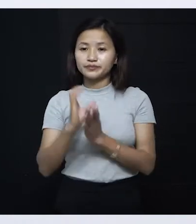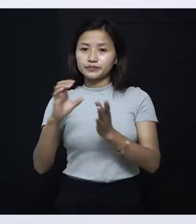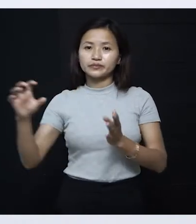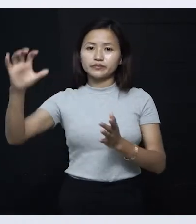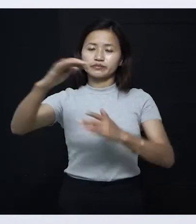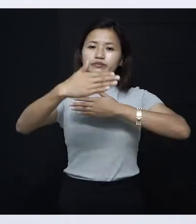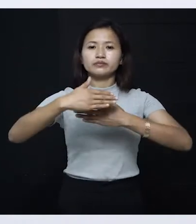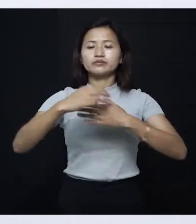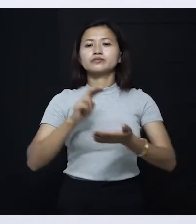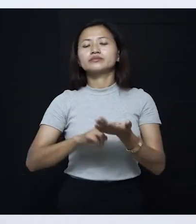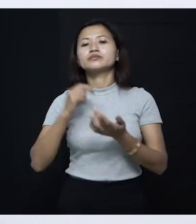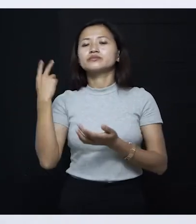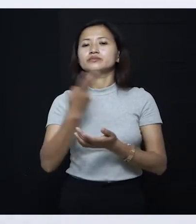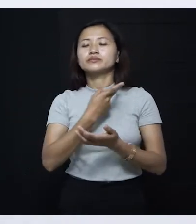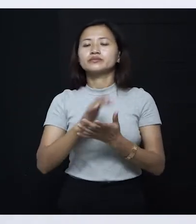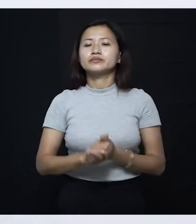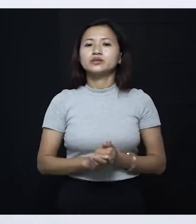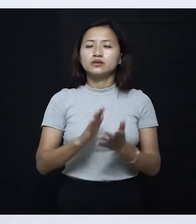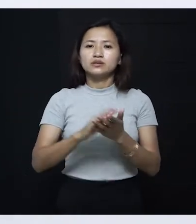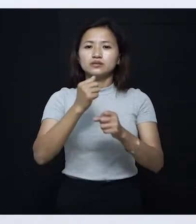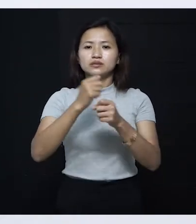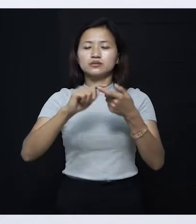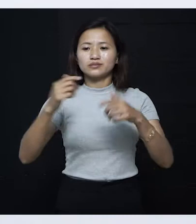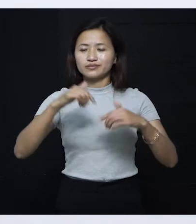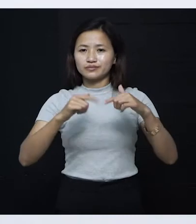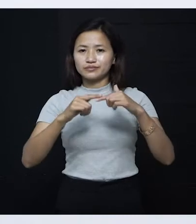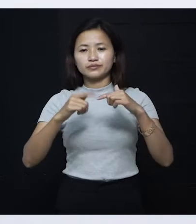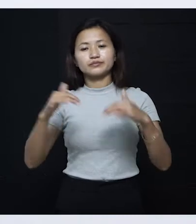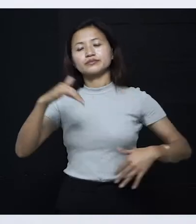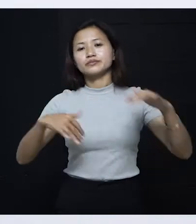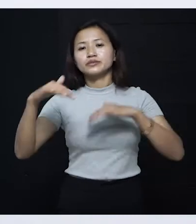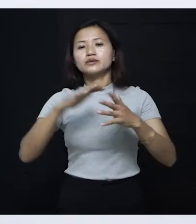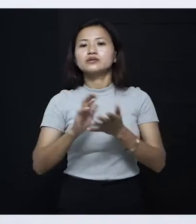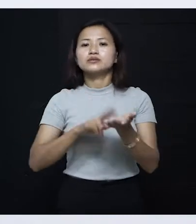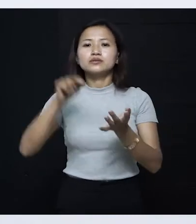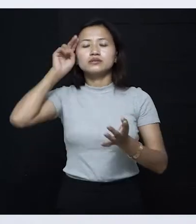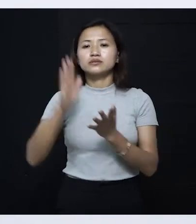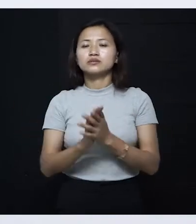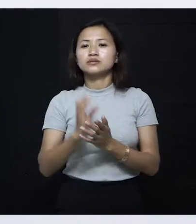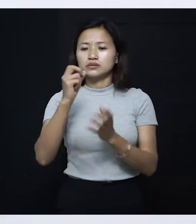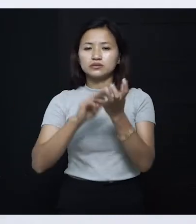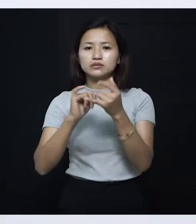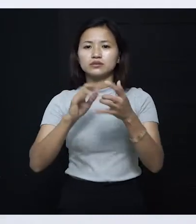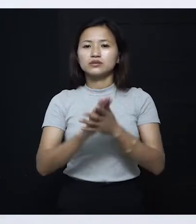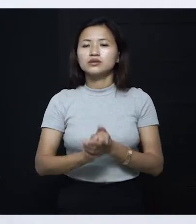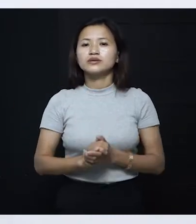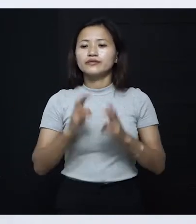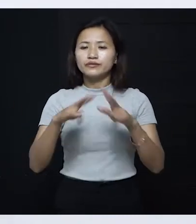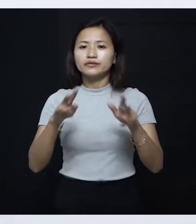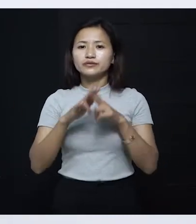close to us, and that is why geopolitically, okay, geopolitically, Nagaland is considered as a very,